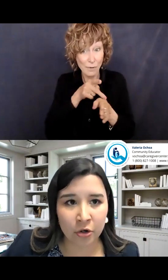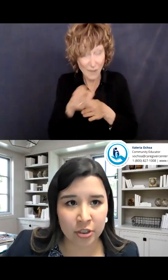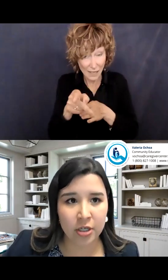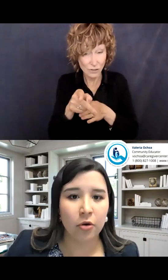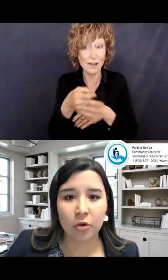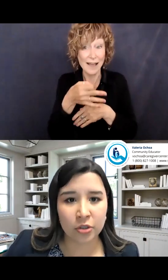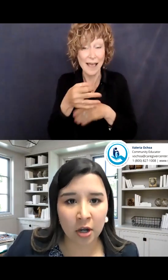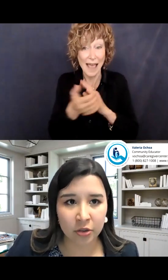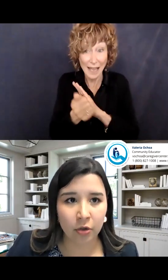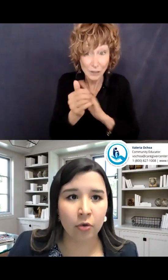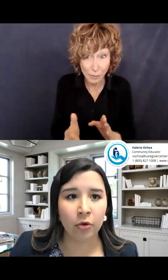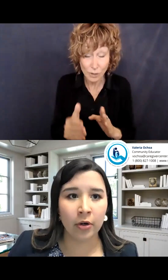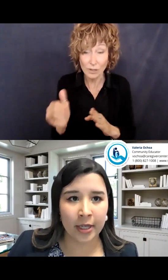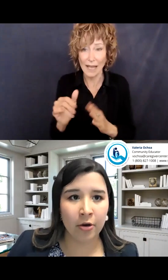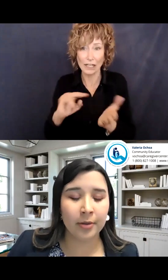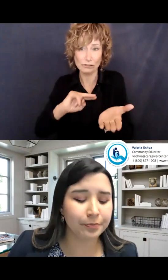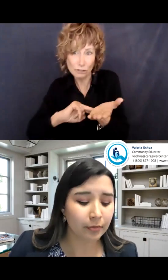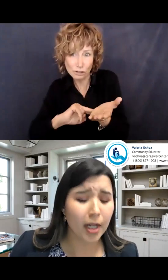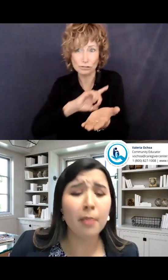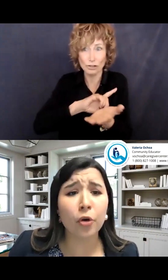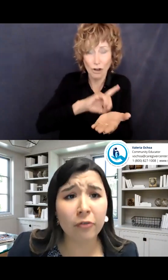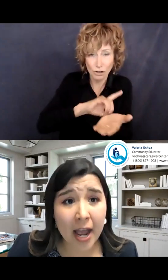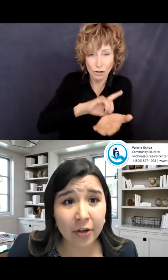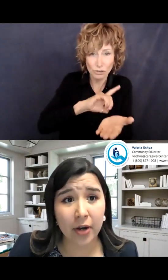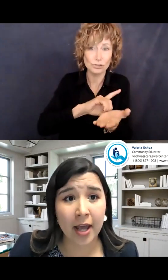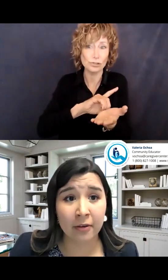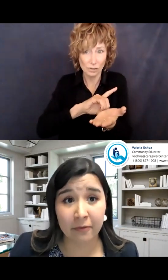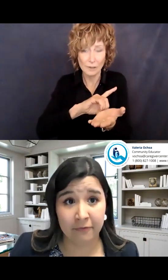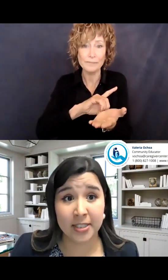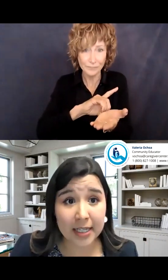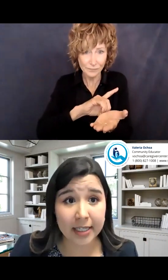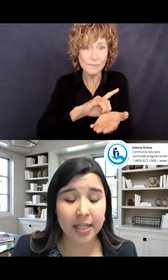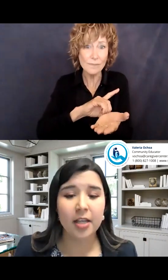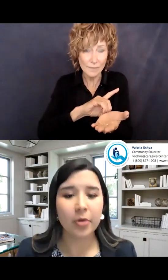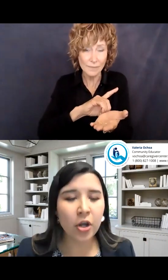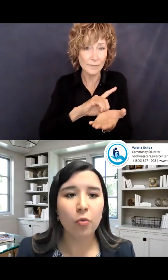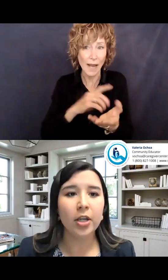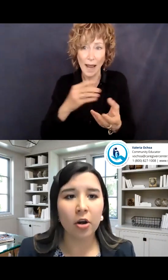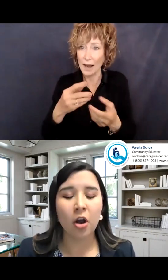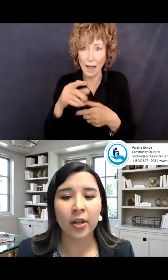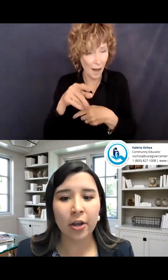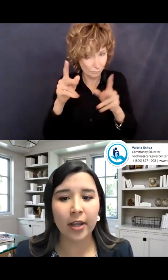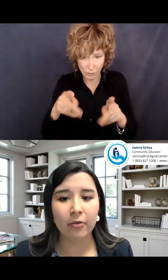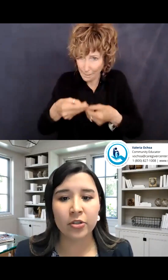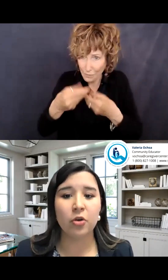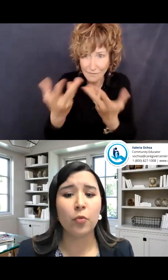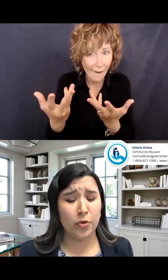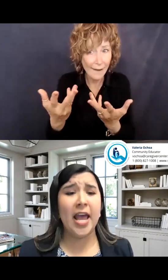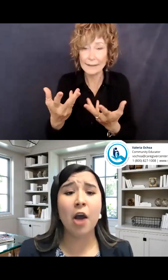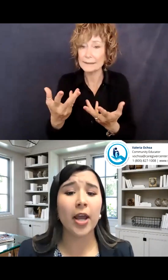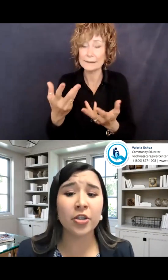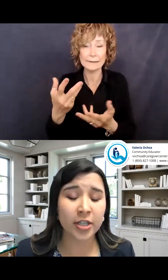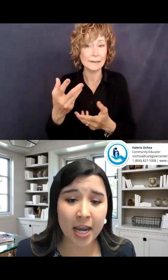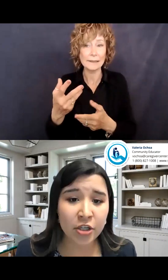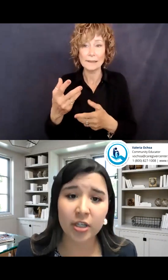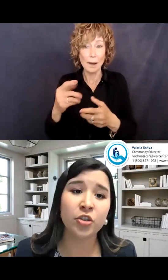a nurse or a doctor or a care provider at a facility. But no, we are all caregivers. So in